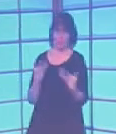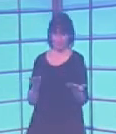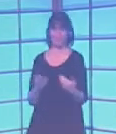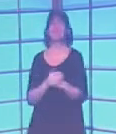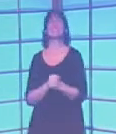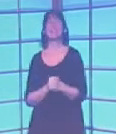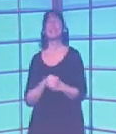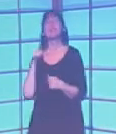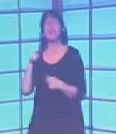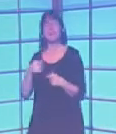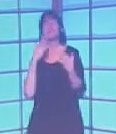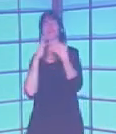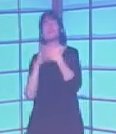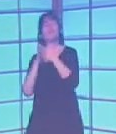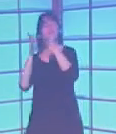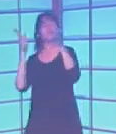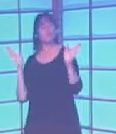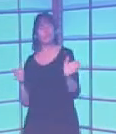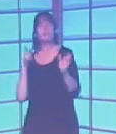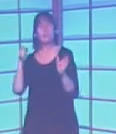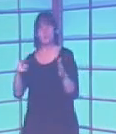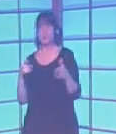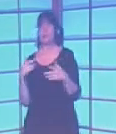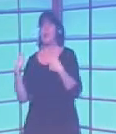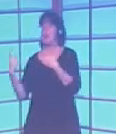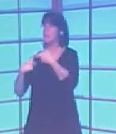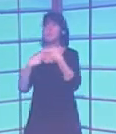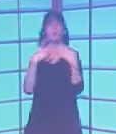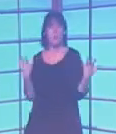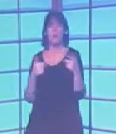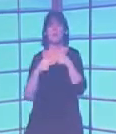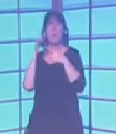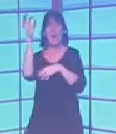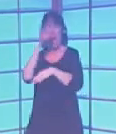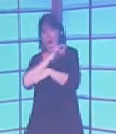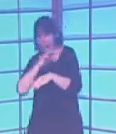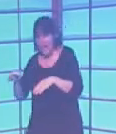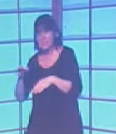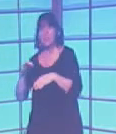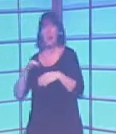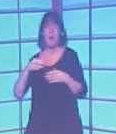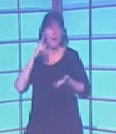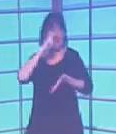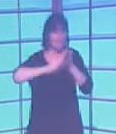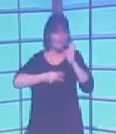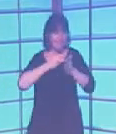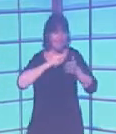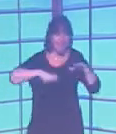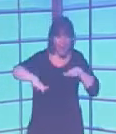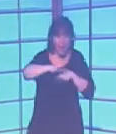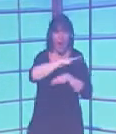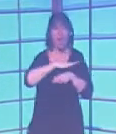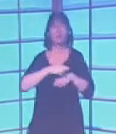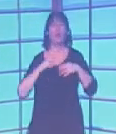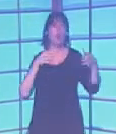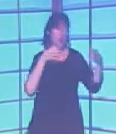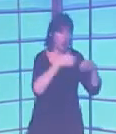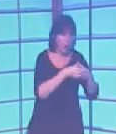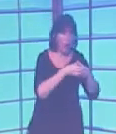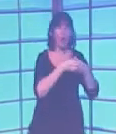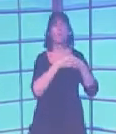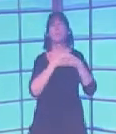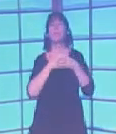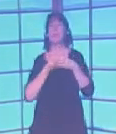services, and our stakeholders include architects, local planners, access officers, clubs,